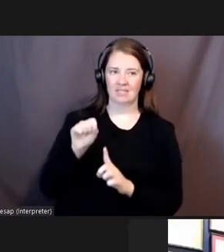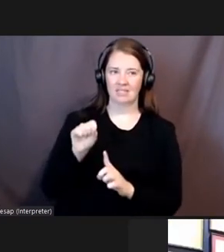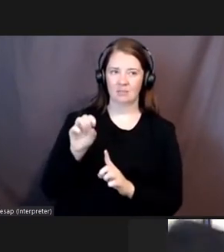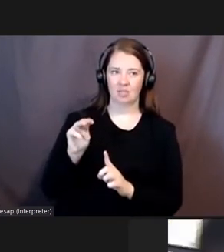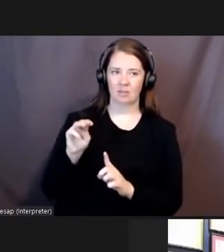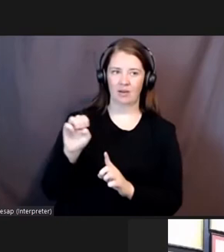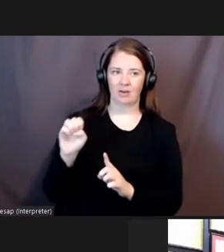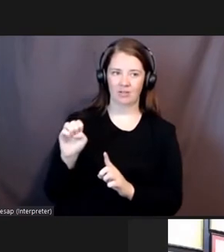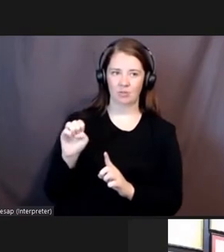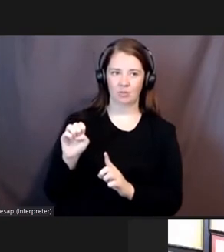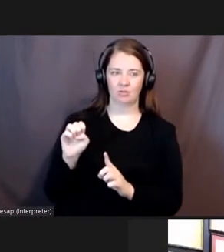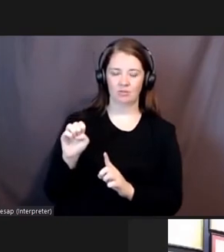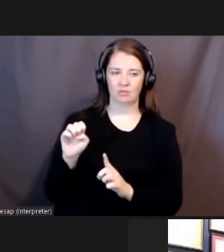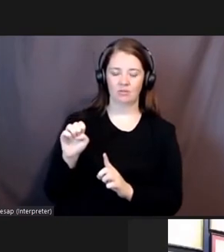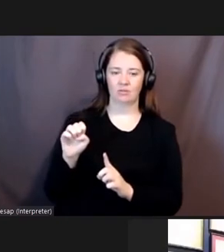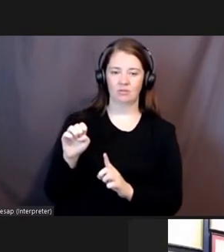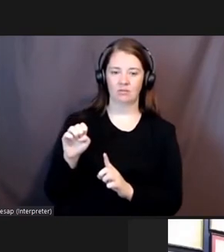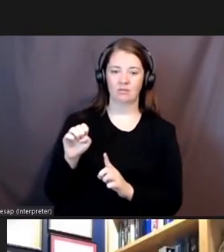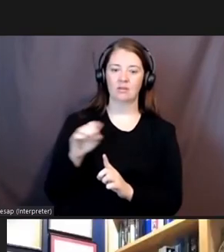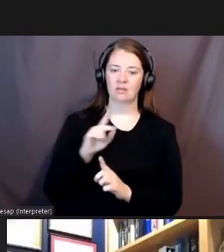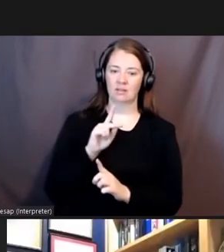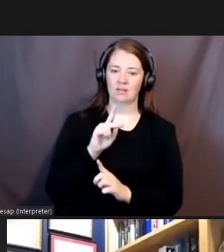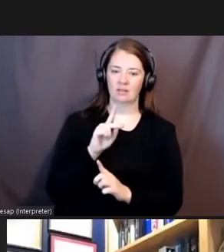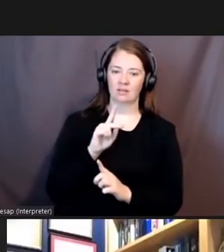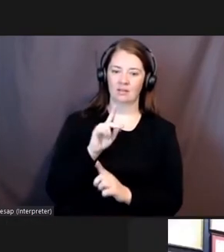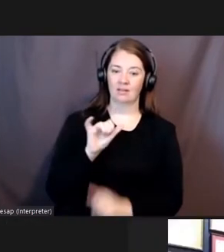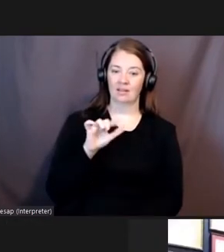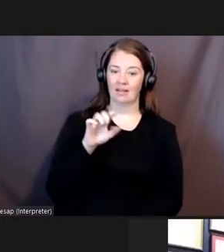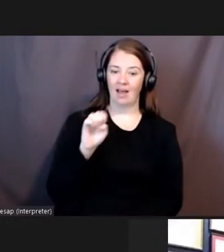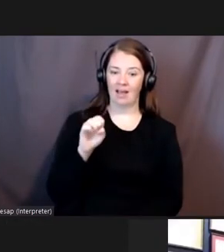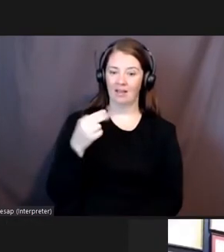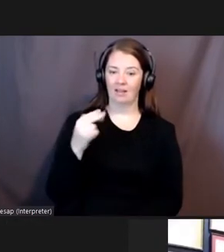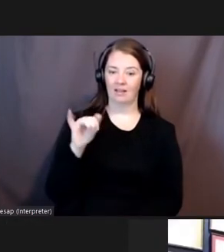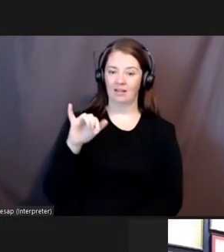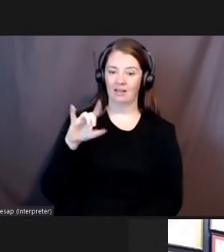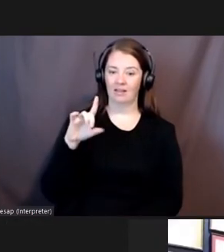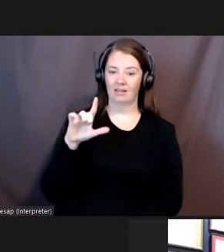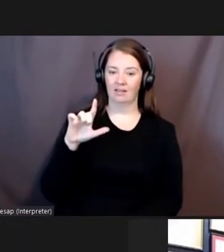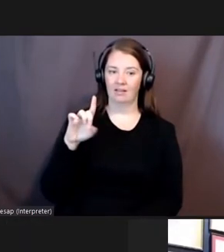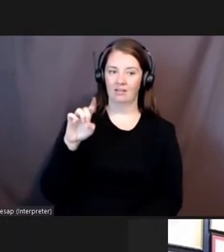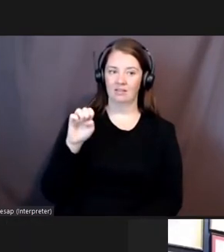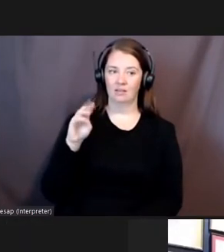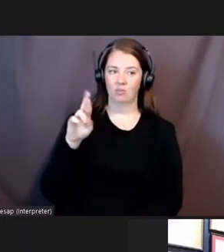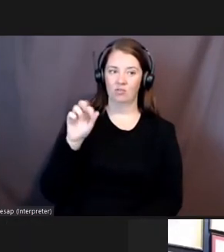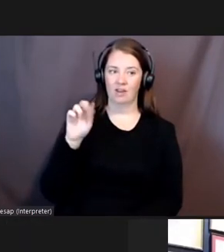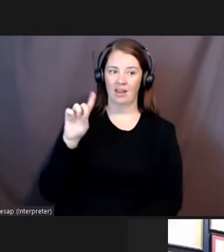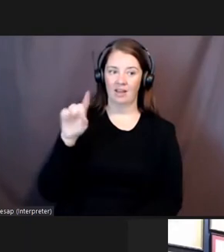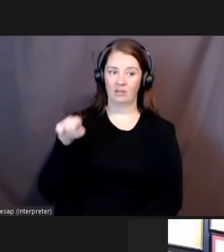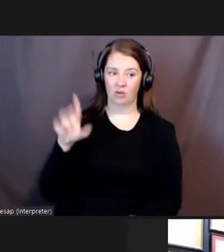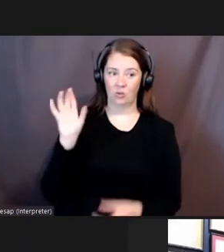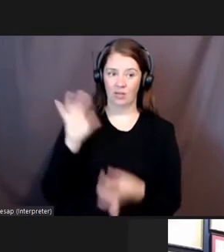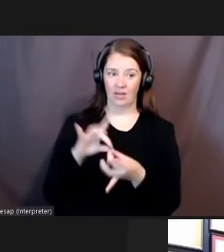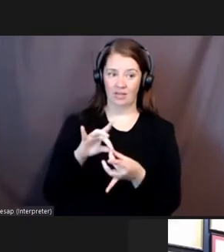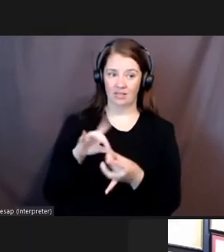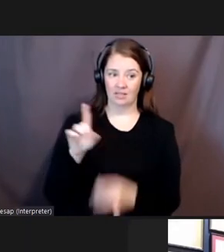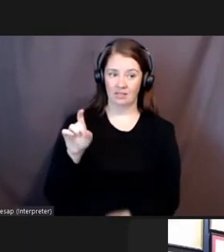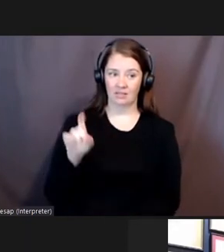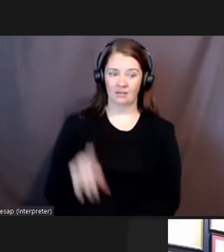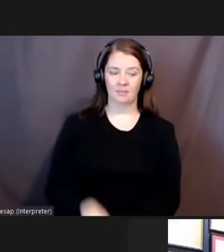expert. And so is Kyle. Kyle Hildebrand, are you on the line?